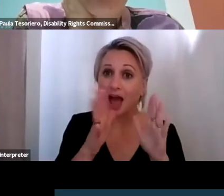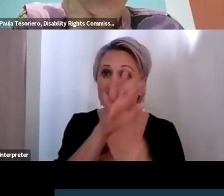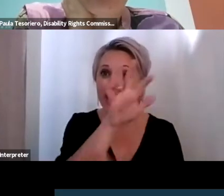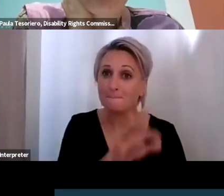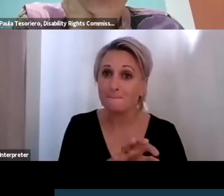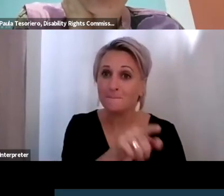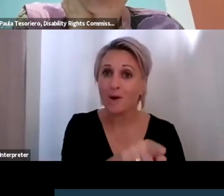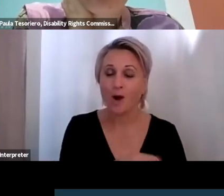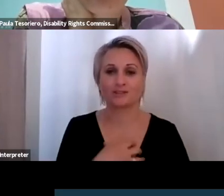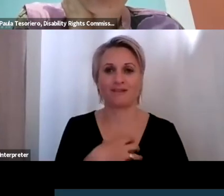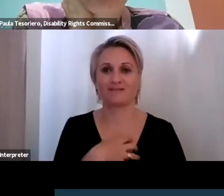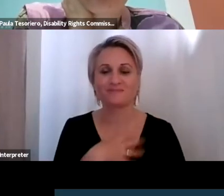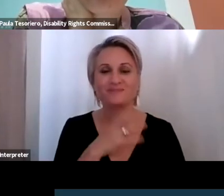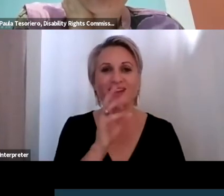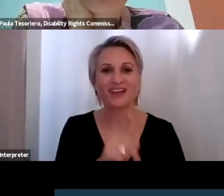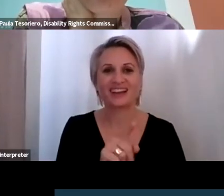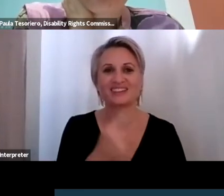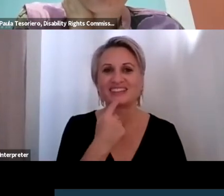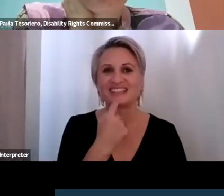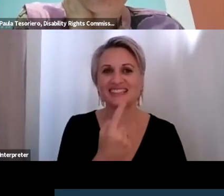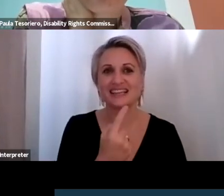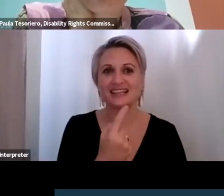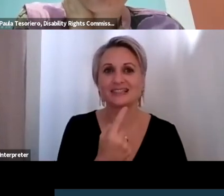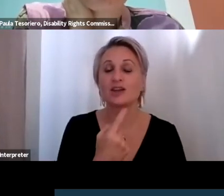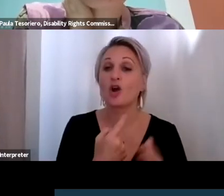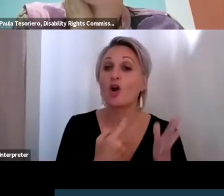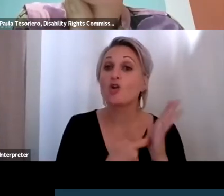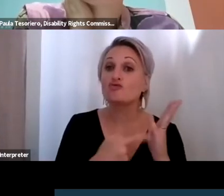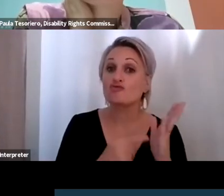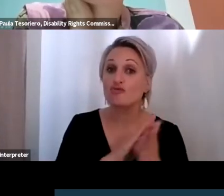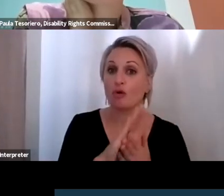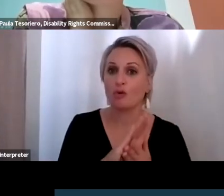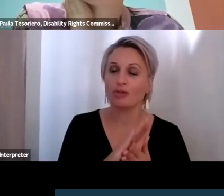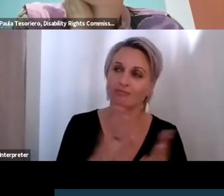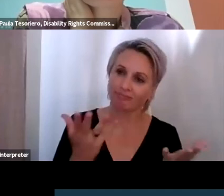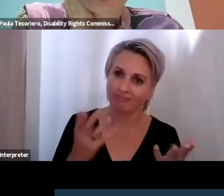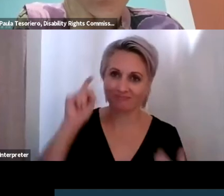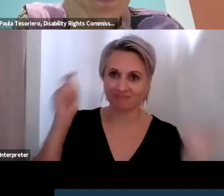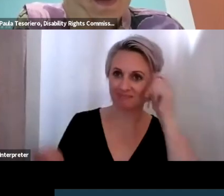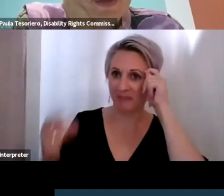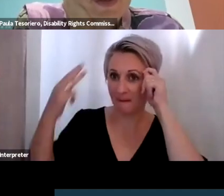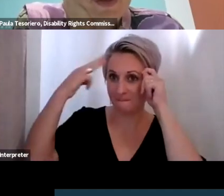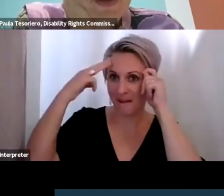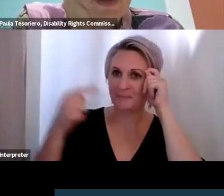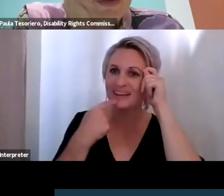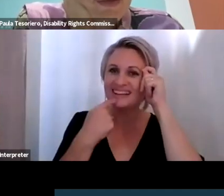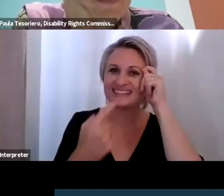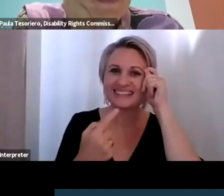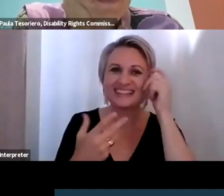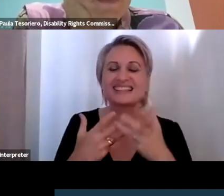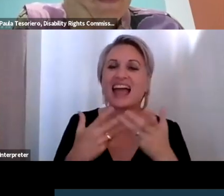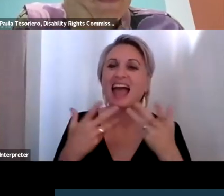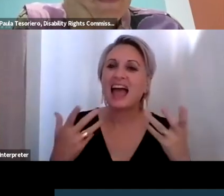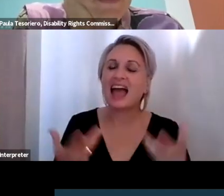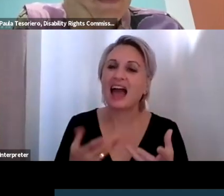Ruth, aka Mum, says, how do you get your staff and members of your organisation on board with